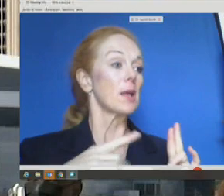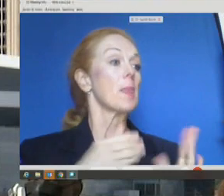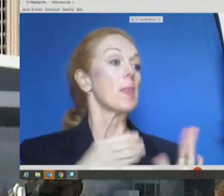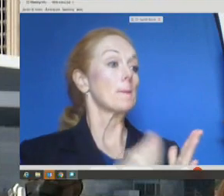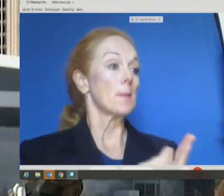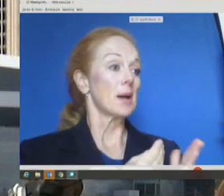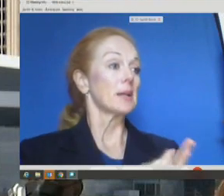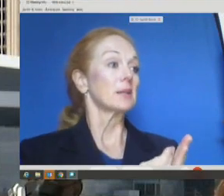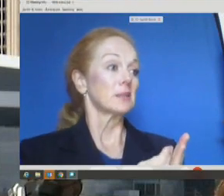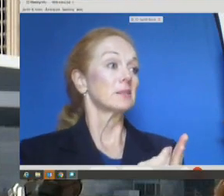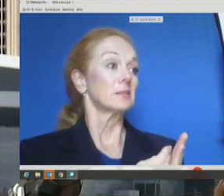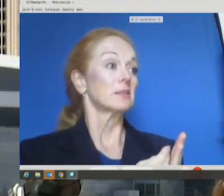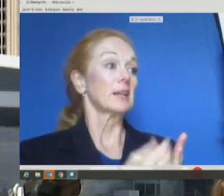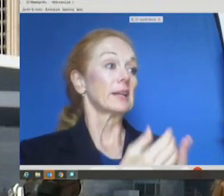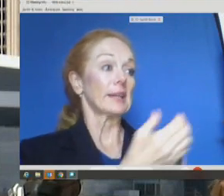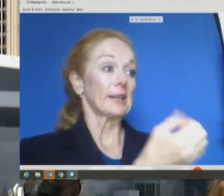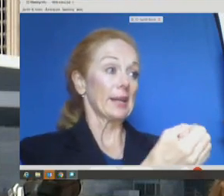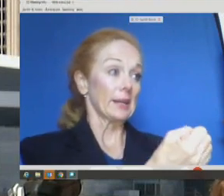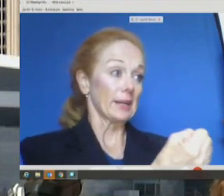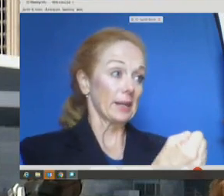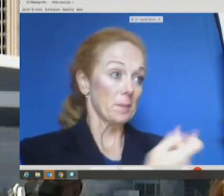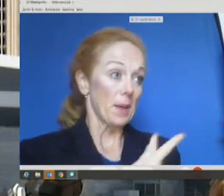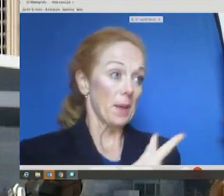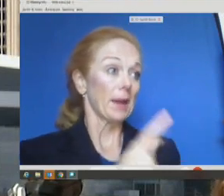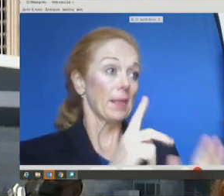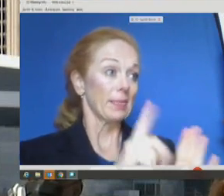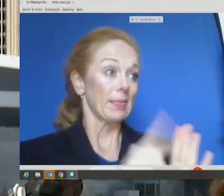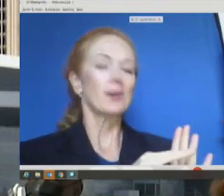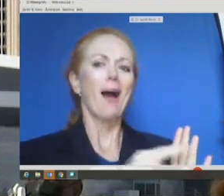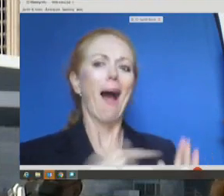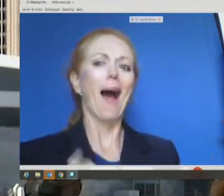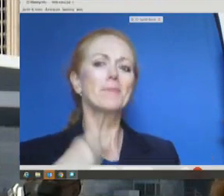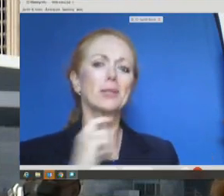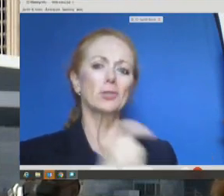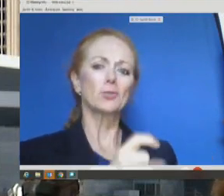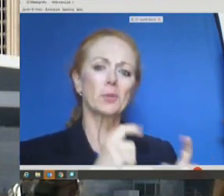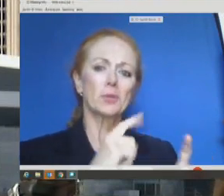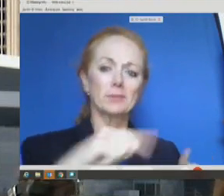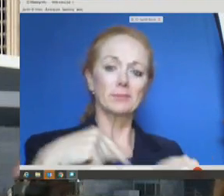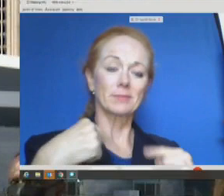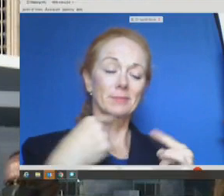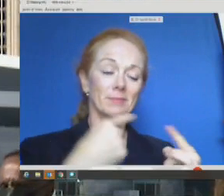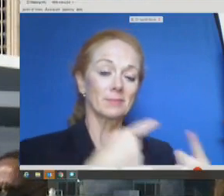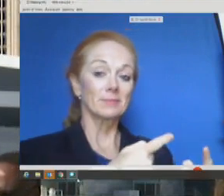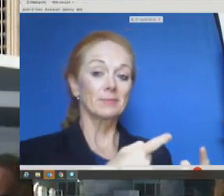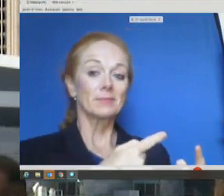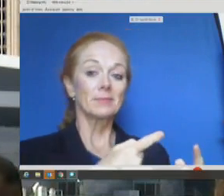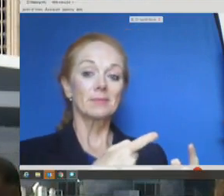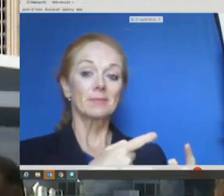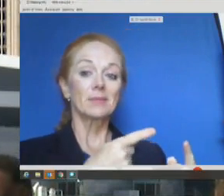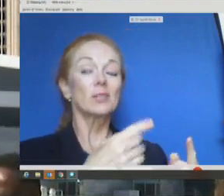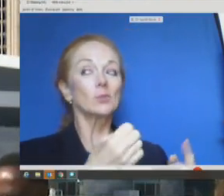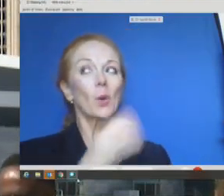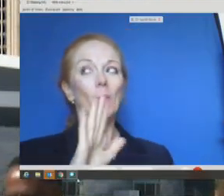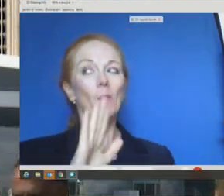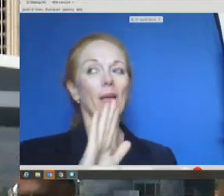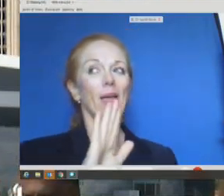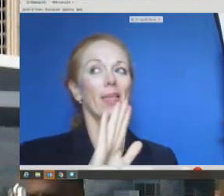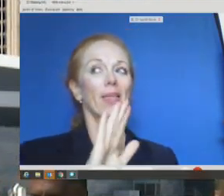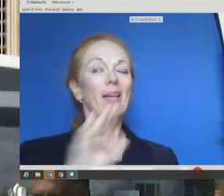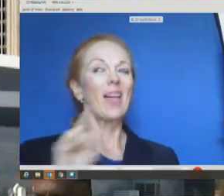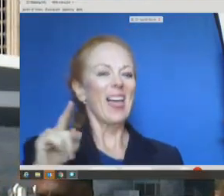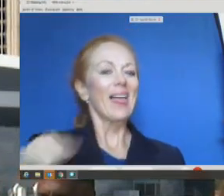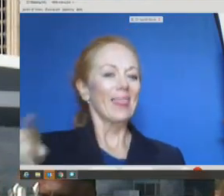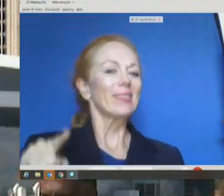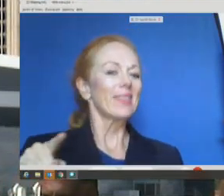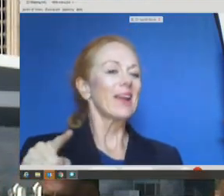yes, they have been. The pension, there's a misunderstanding that pension is, people don't understand that pension is